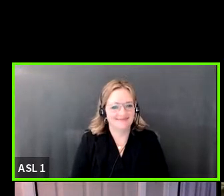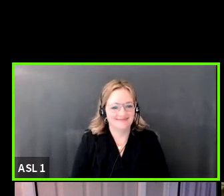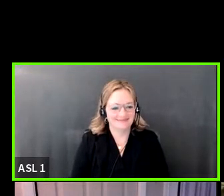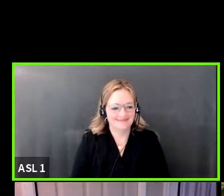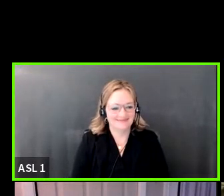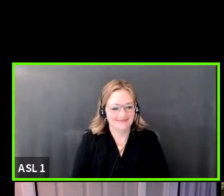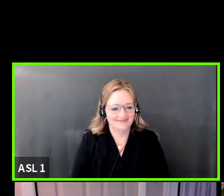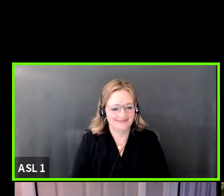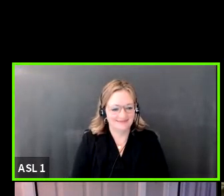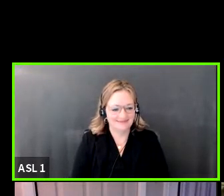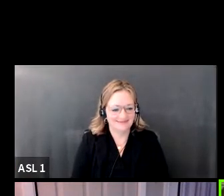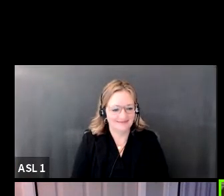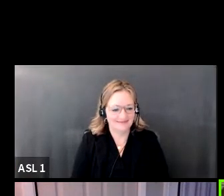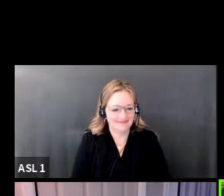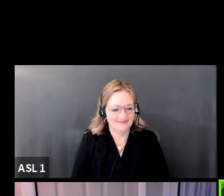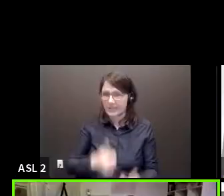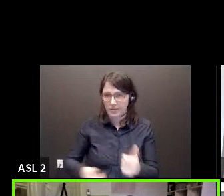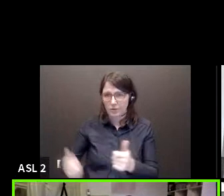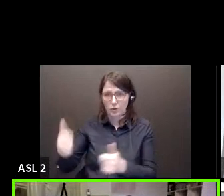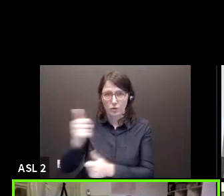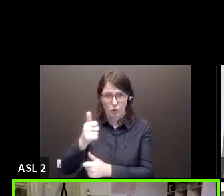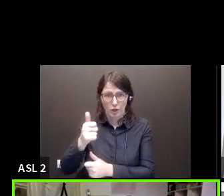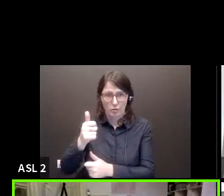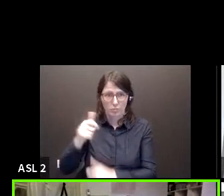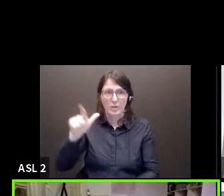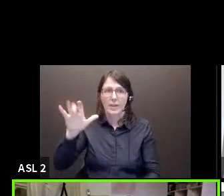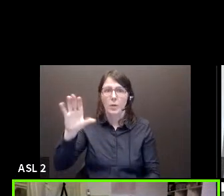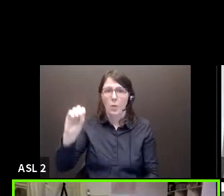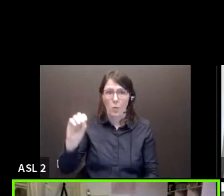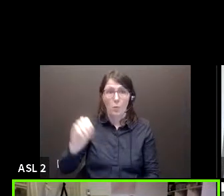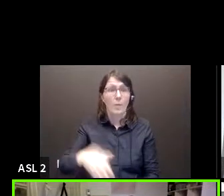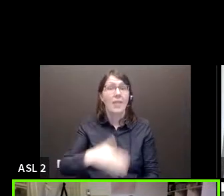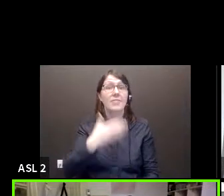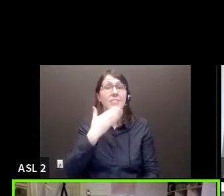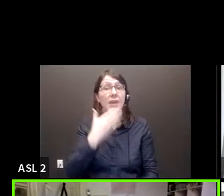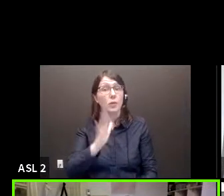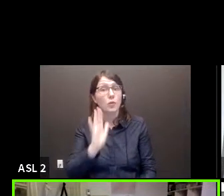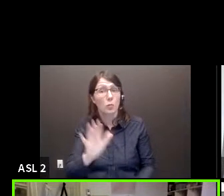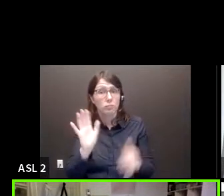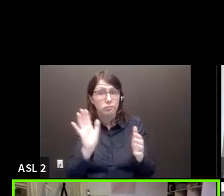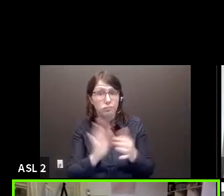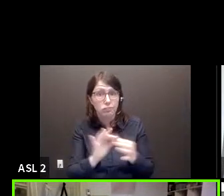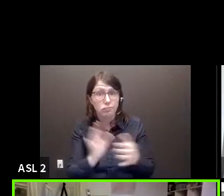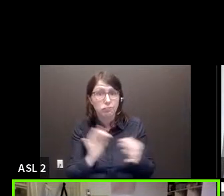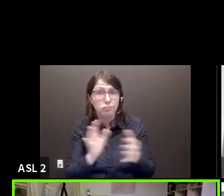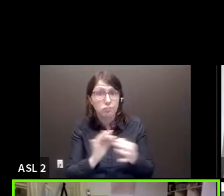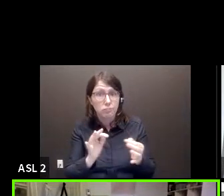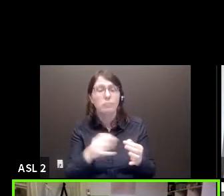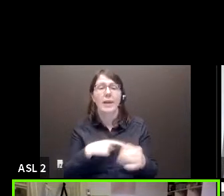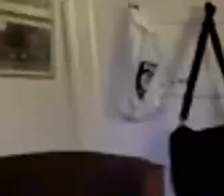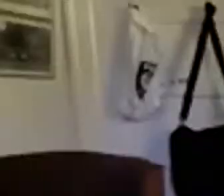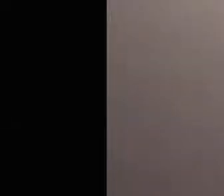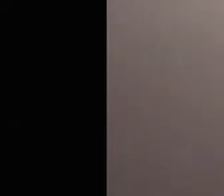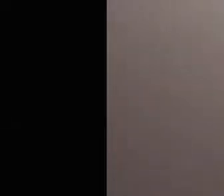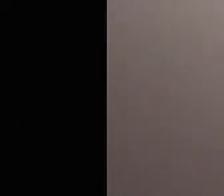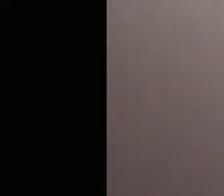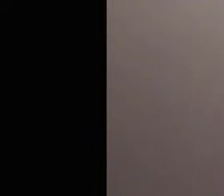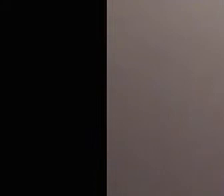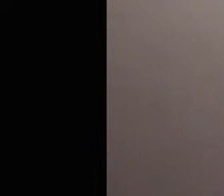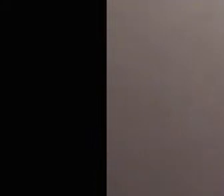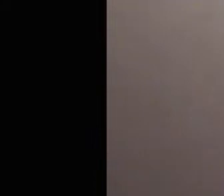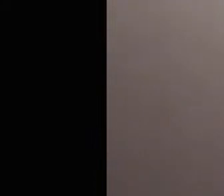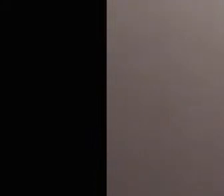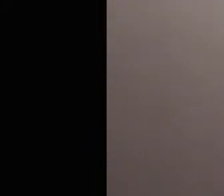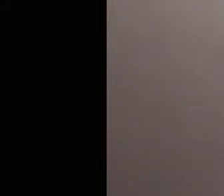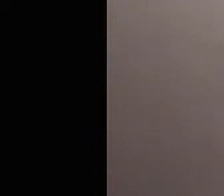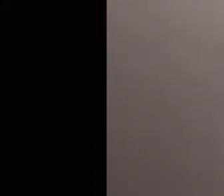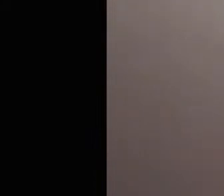chief and thanks for your commitment to getting the questions answered um and thank you for your remarks i also wanted to thank kathy for filling